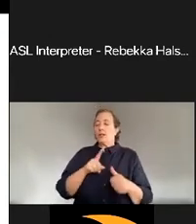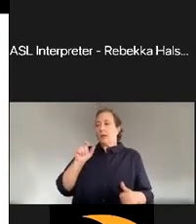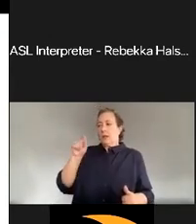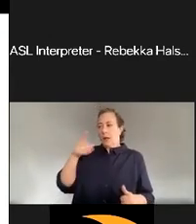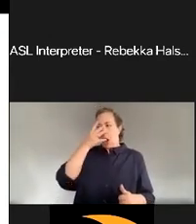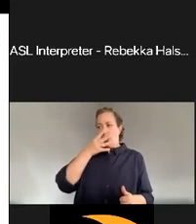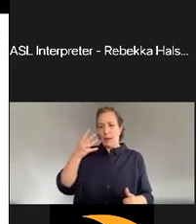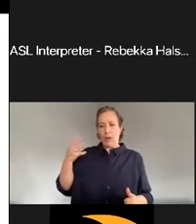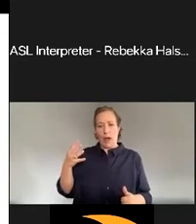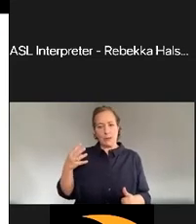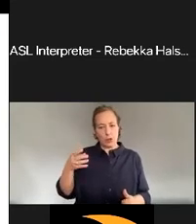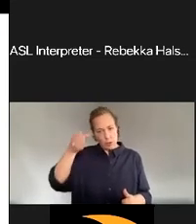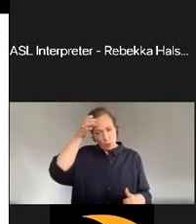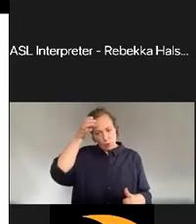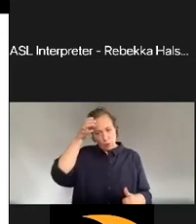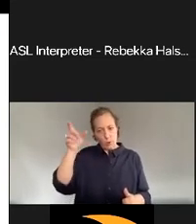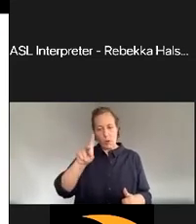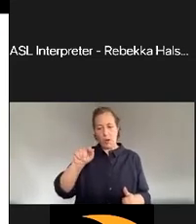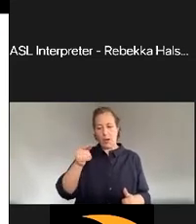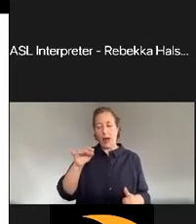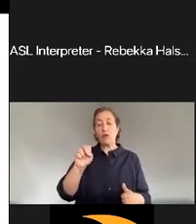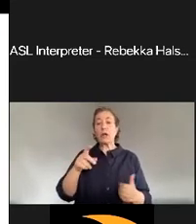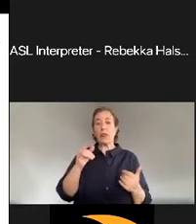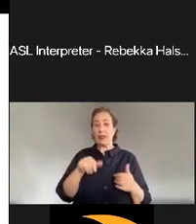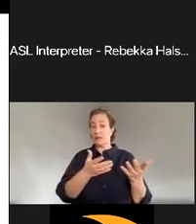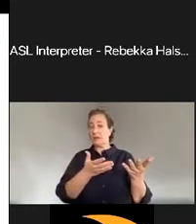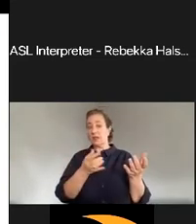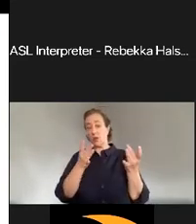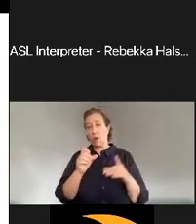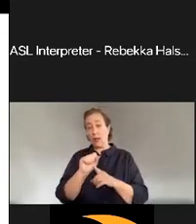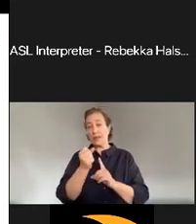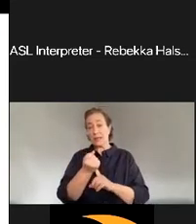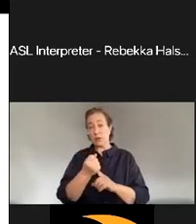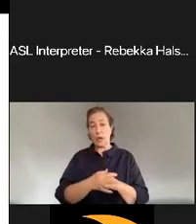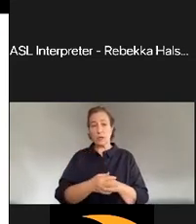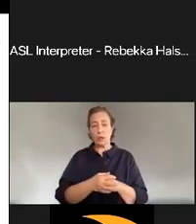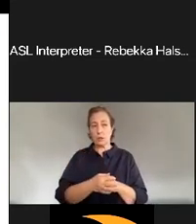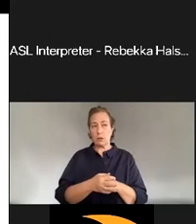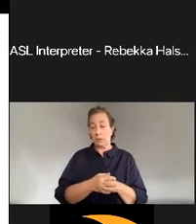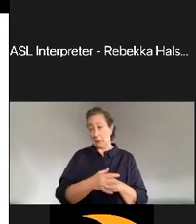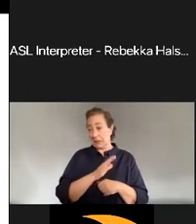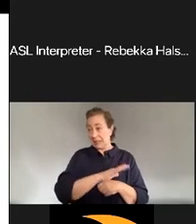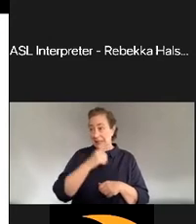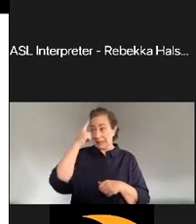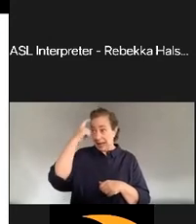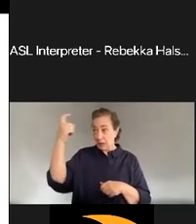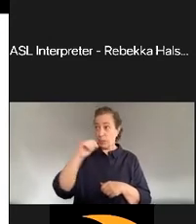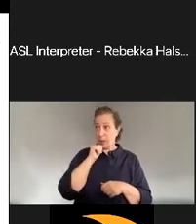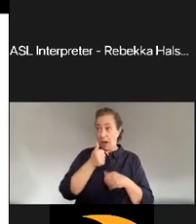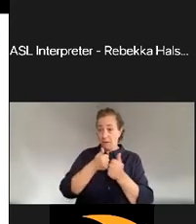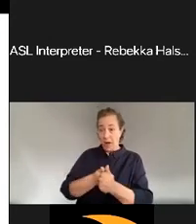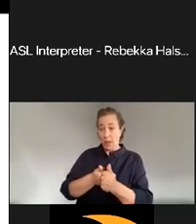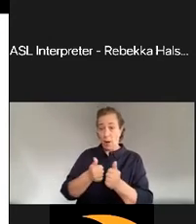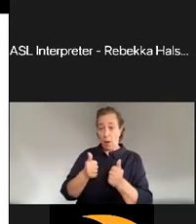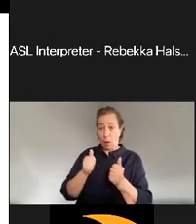bad situation, but what if his daydreaming and not following classroom instruction is actually due to